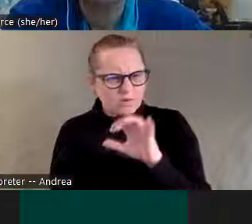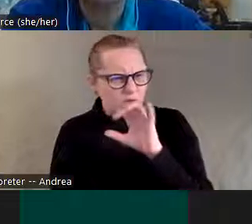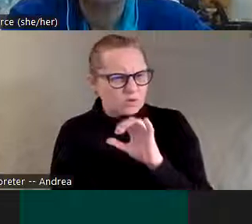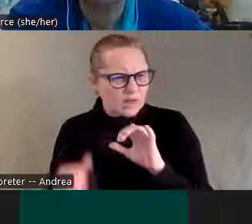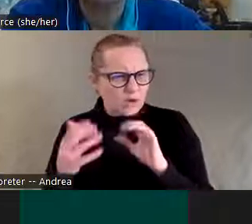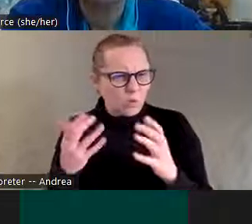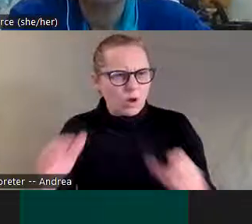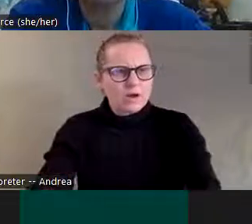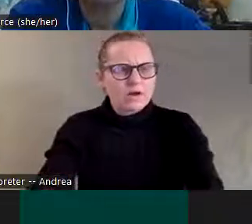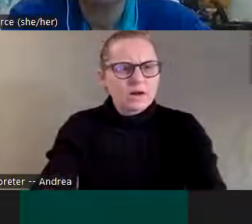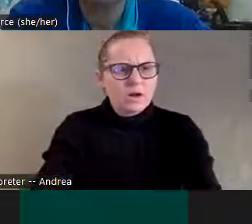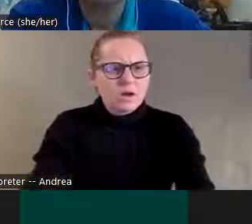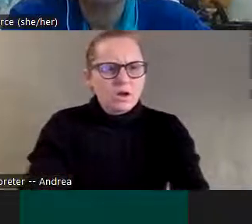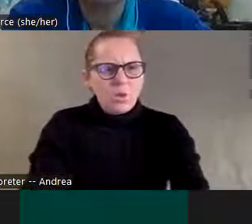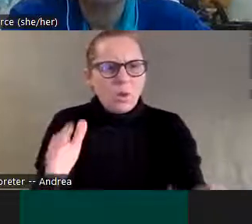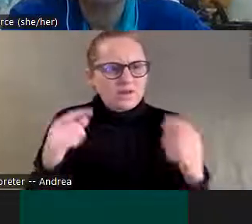the harm be